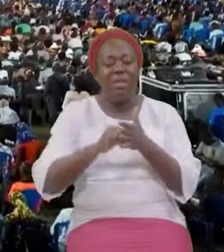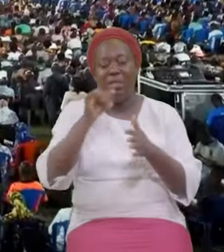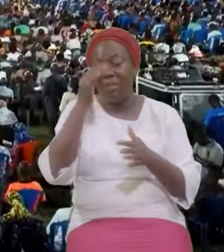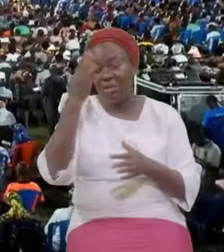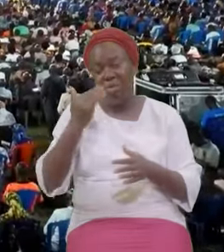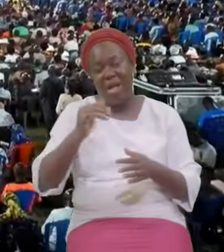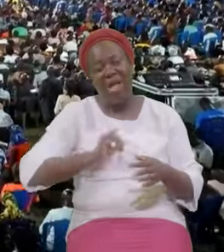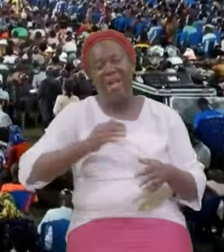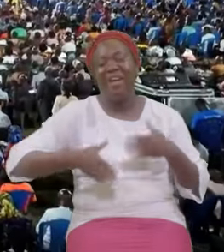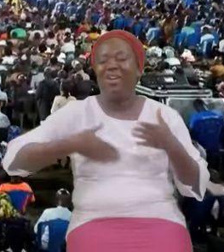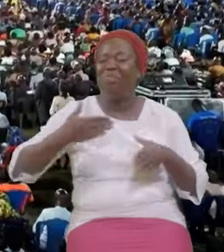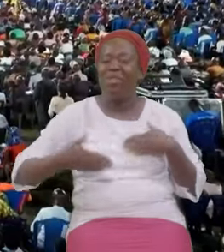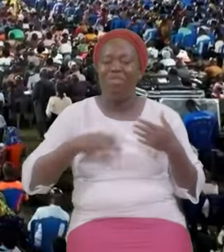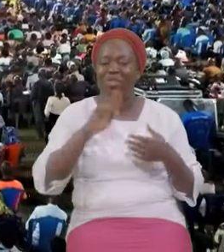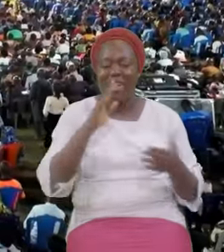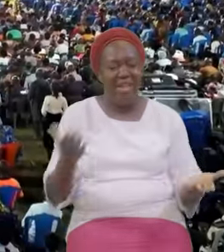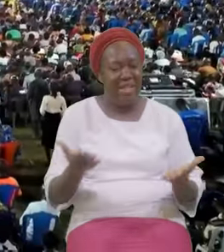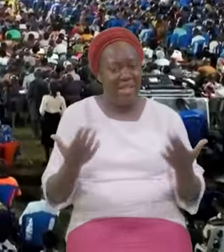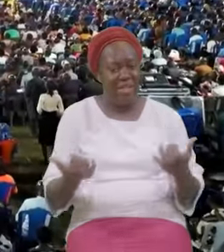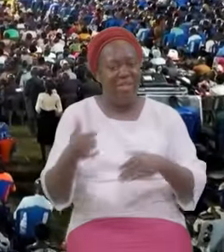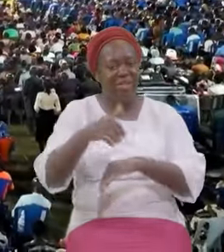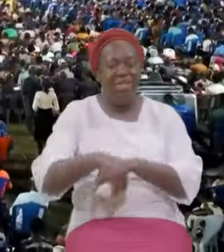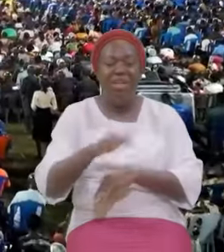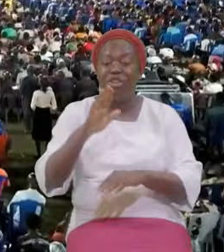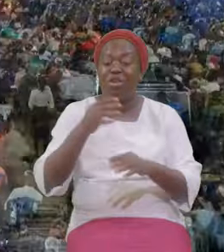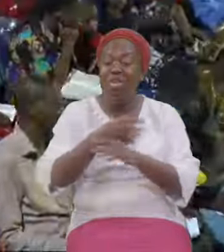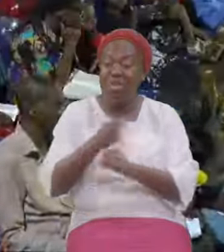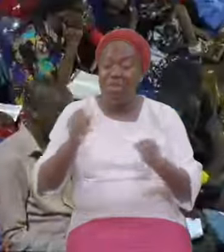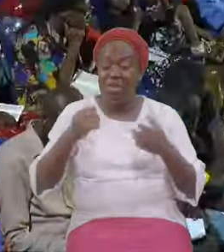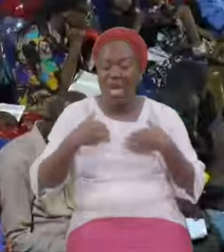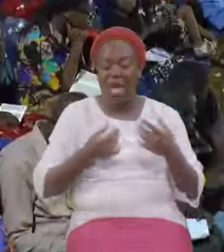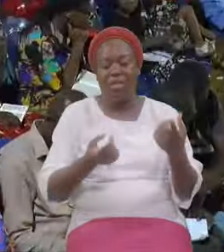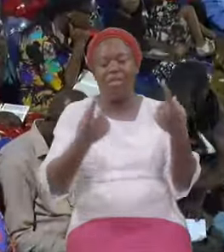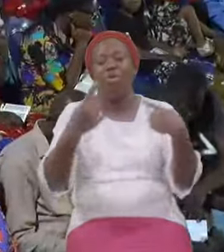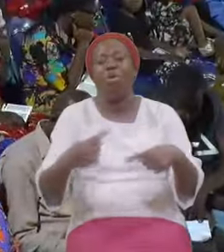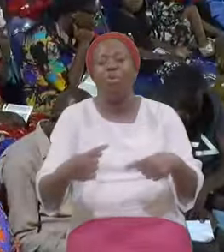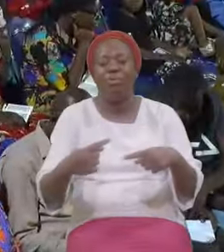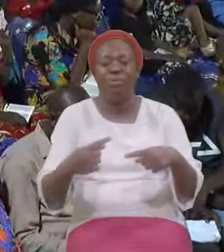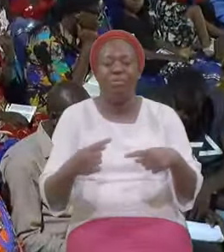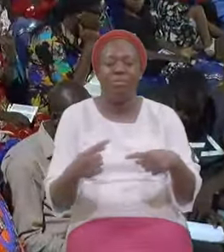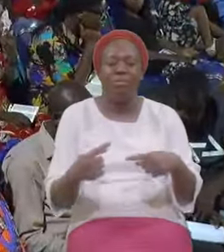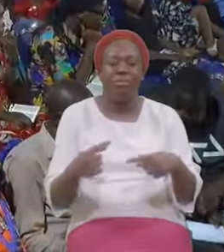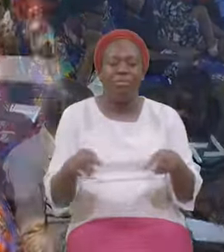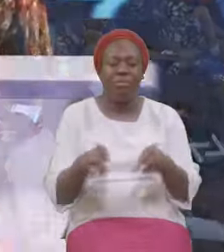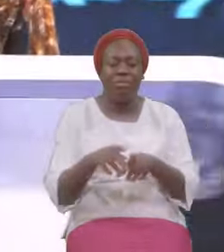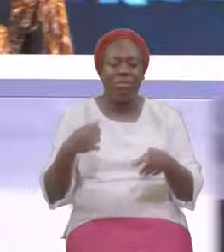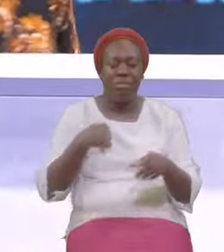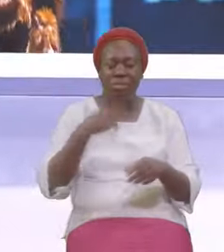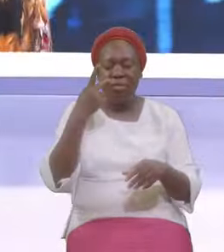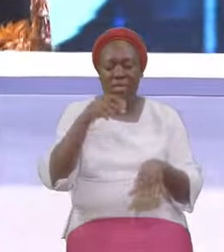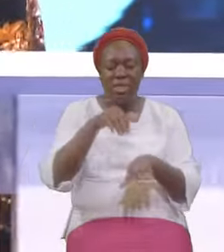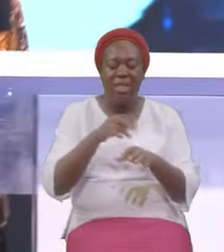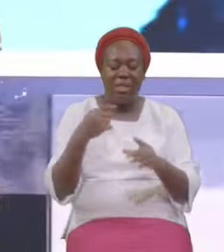are here tonight. Your salvation has come. As you look at the word of God, it says